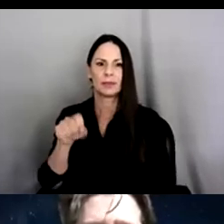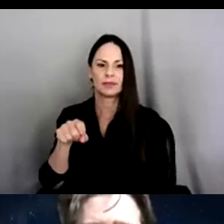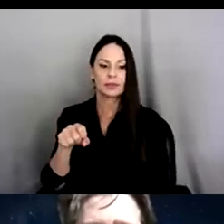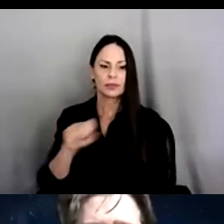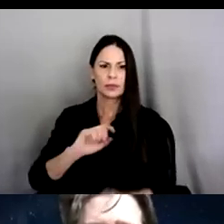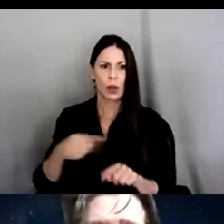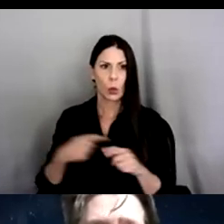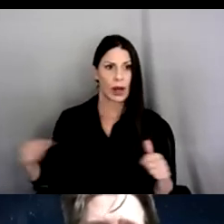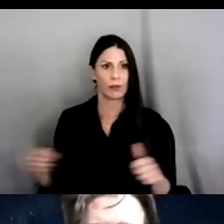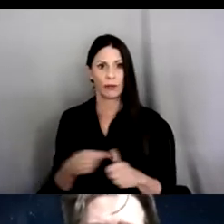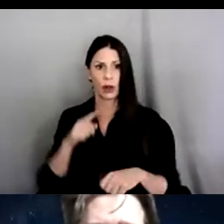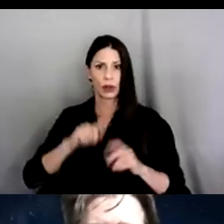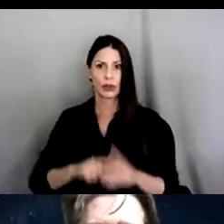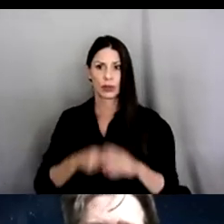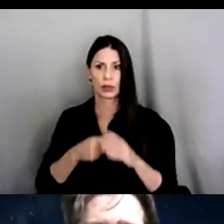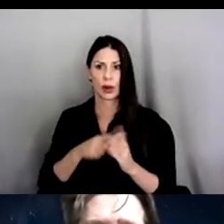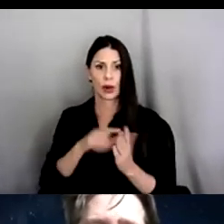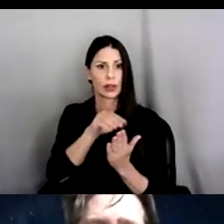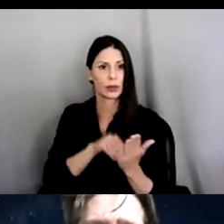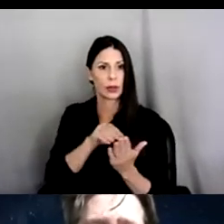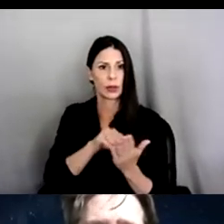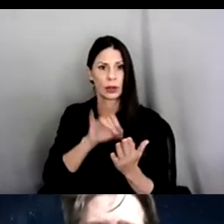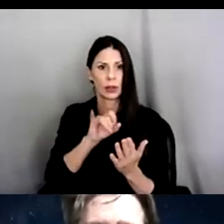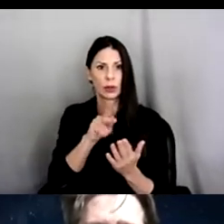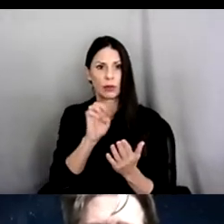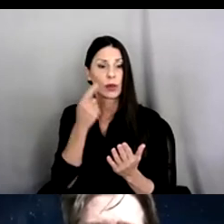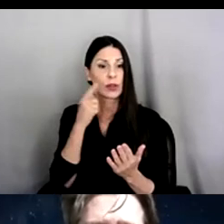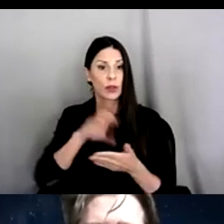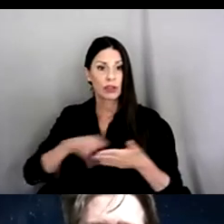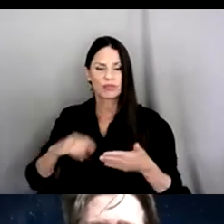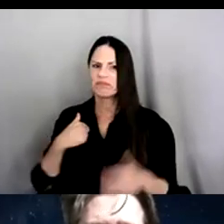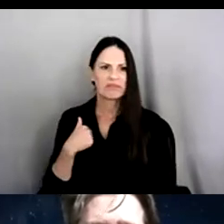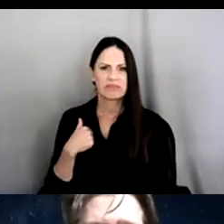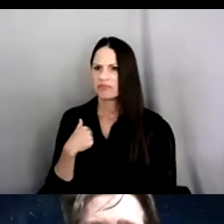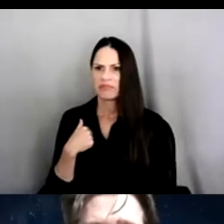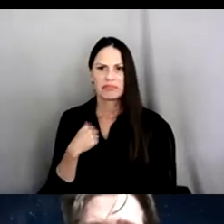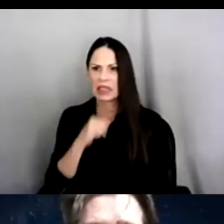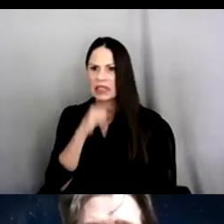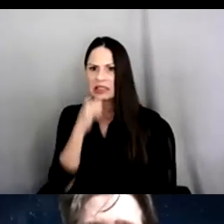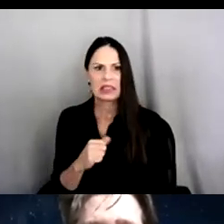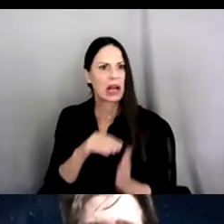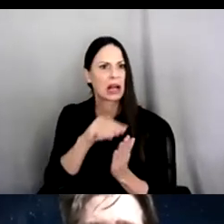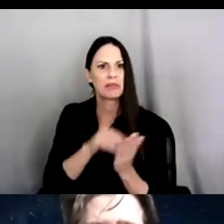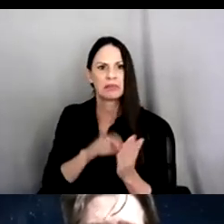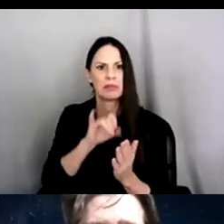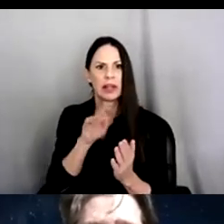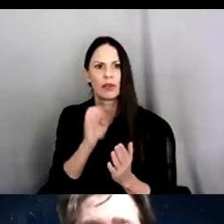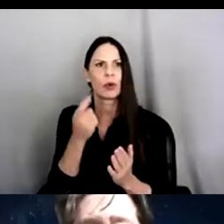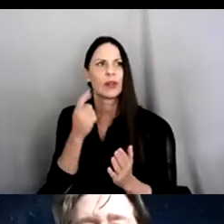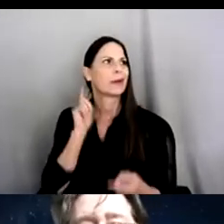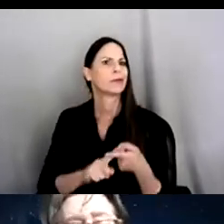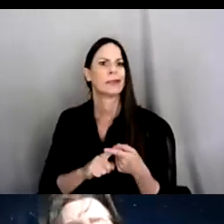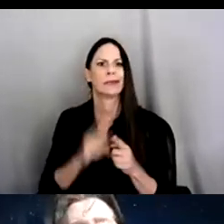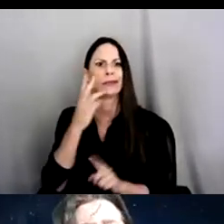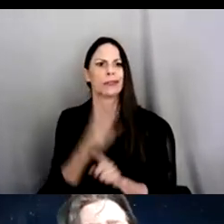started doing the invoices for the check, I didn't do invoices until 6 months later for like the first 6